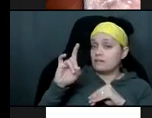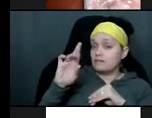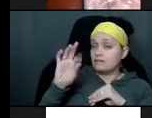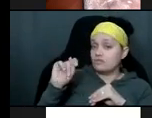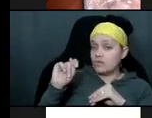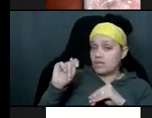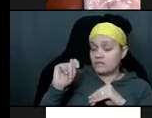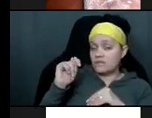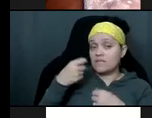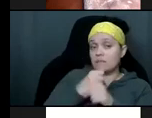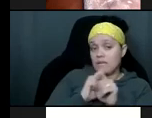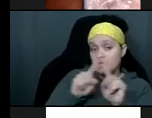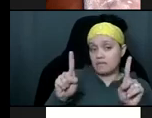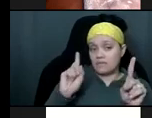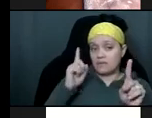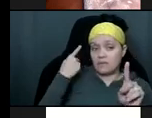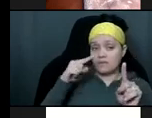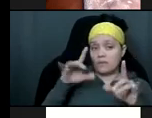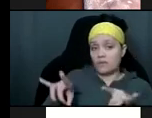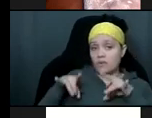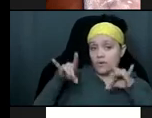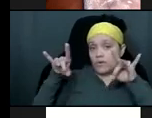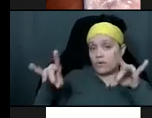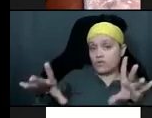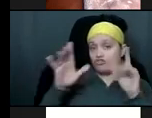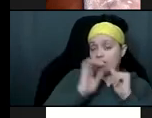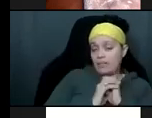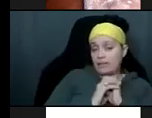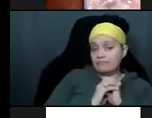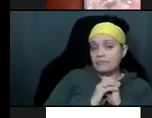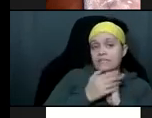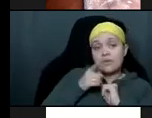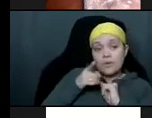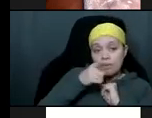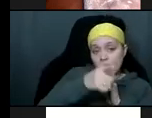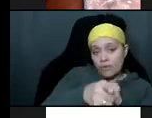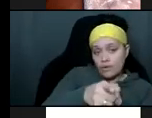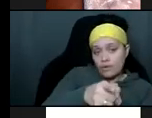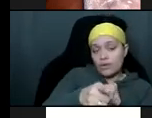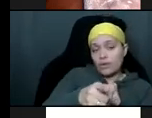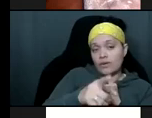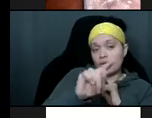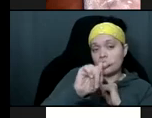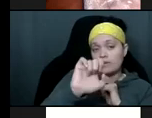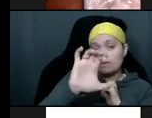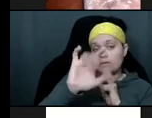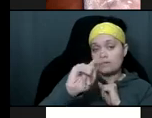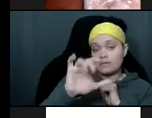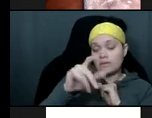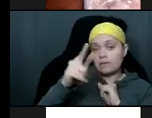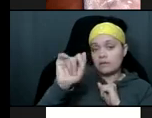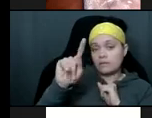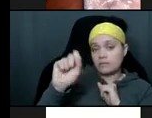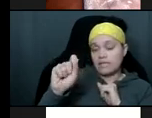a difference for Australia. So here are the tectonic plates, these large or